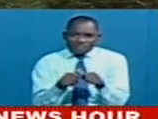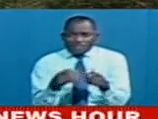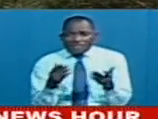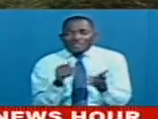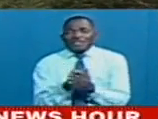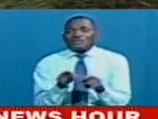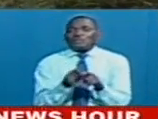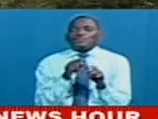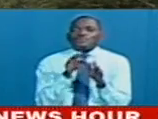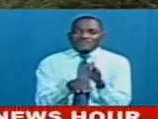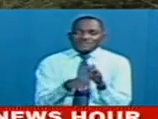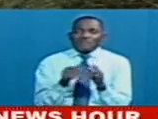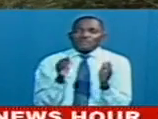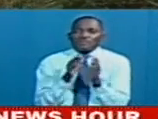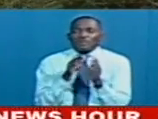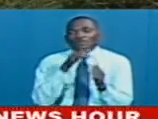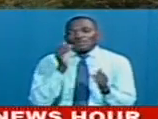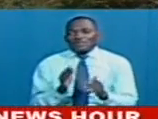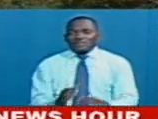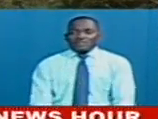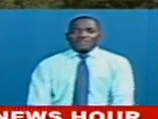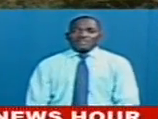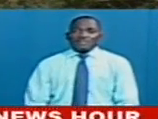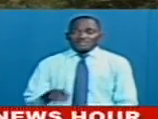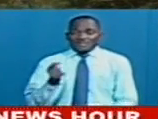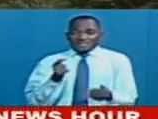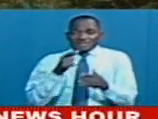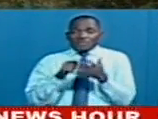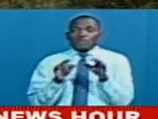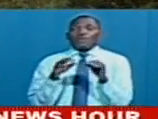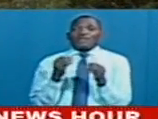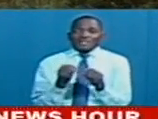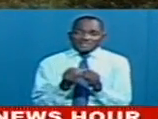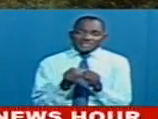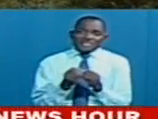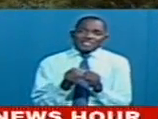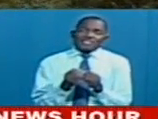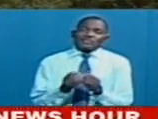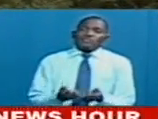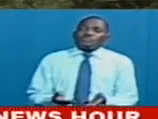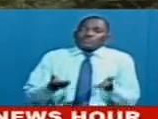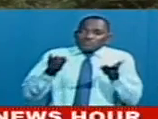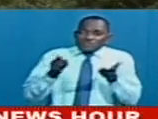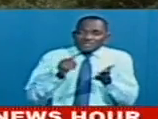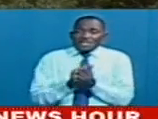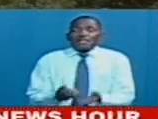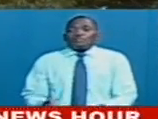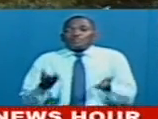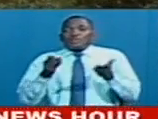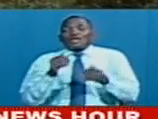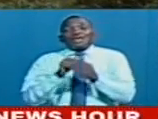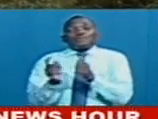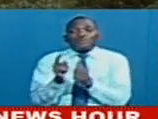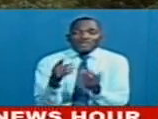are affordable for smallholders, then this is what the organization would promote. And this would be promoted